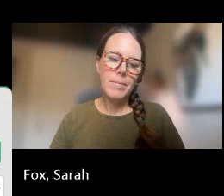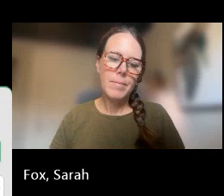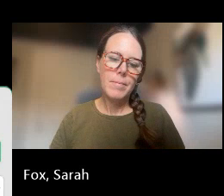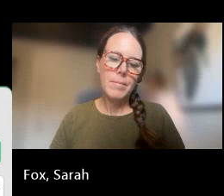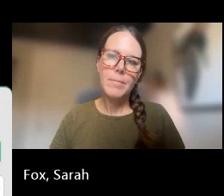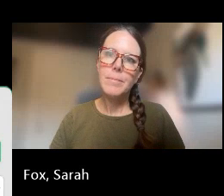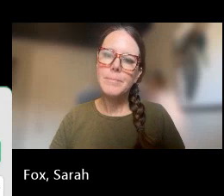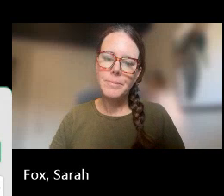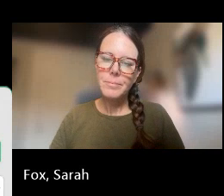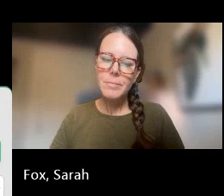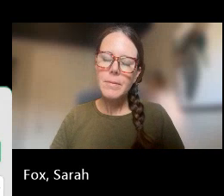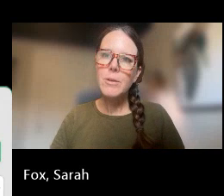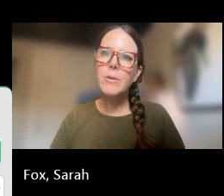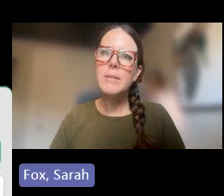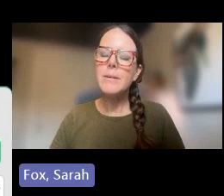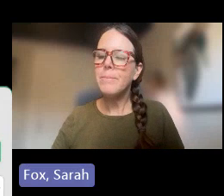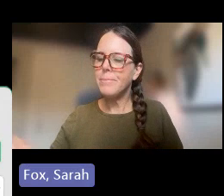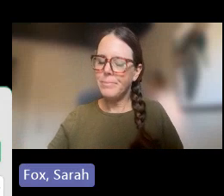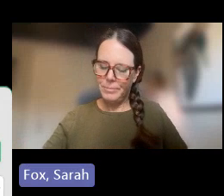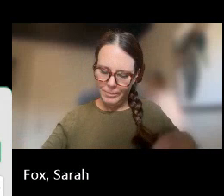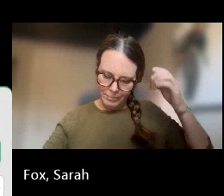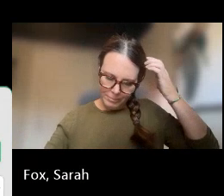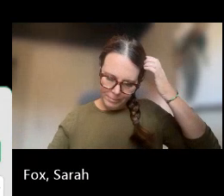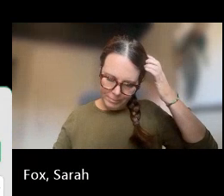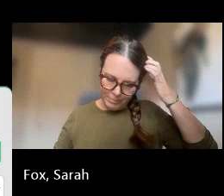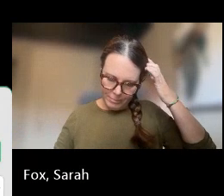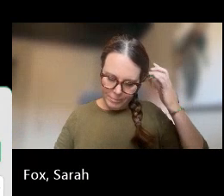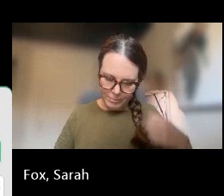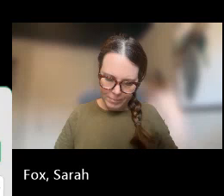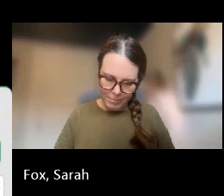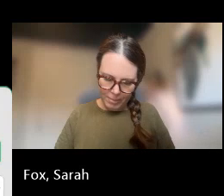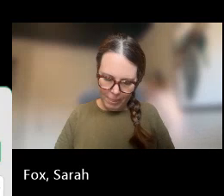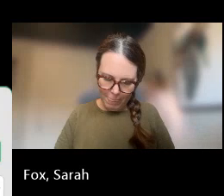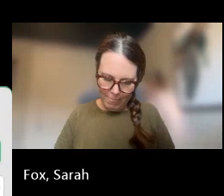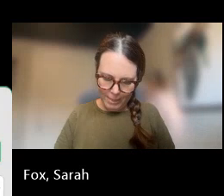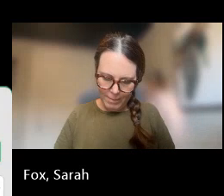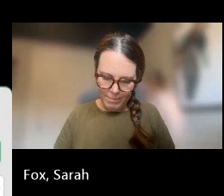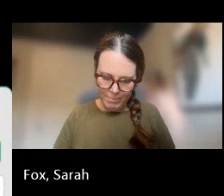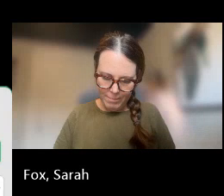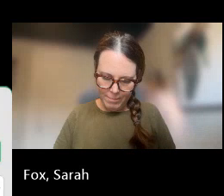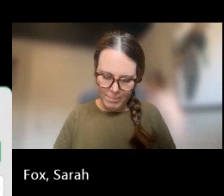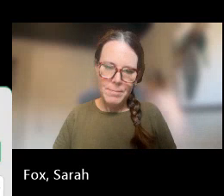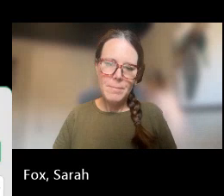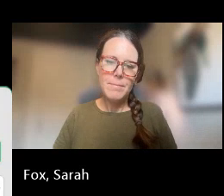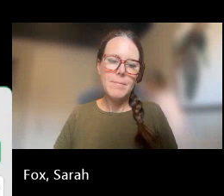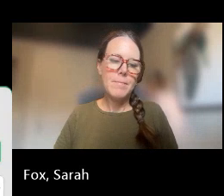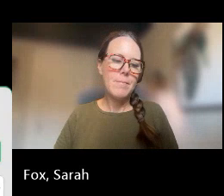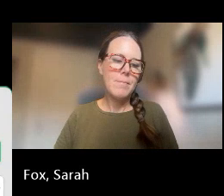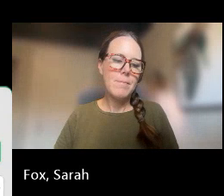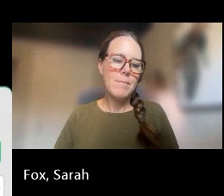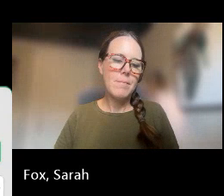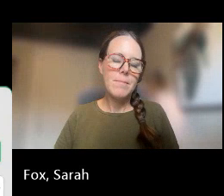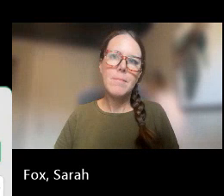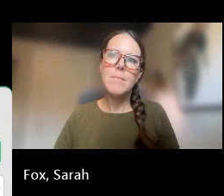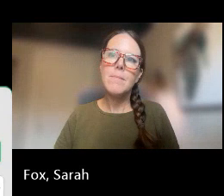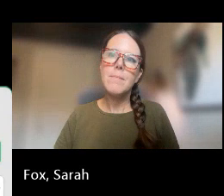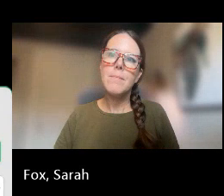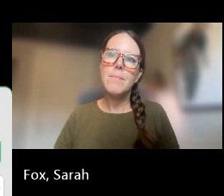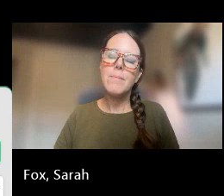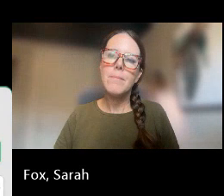Christie has her placard up. Christie? I can see your concern there. I think that if